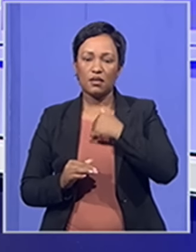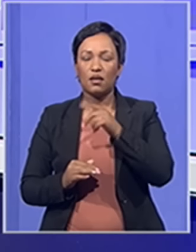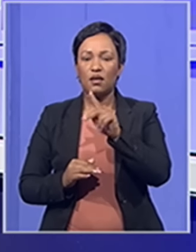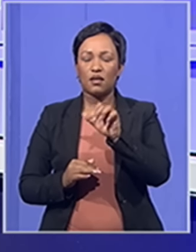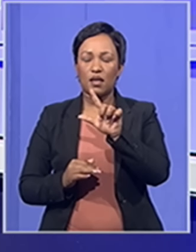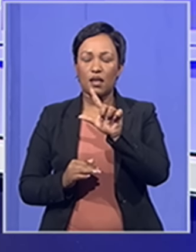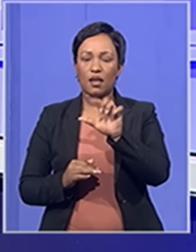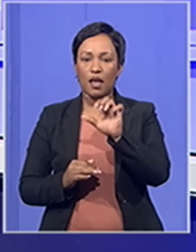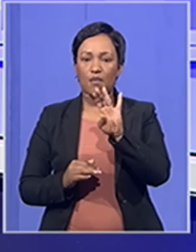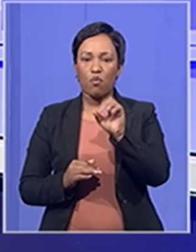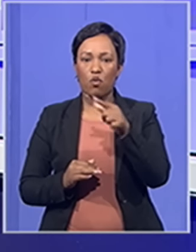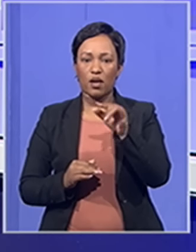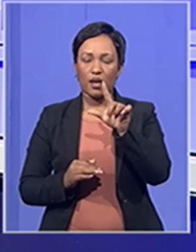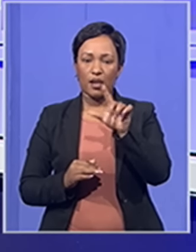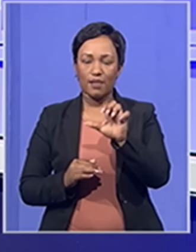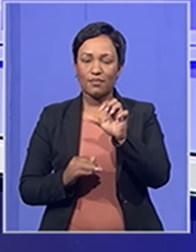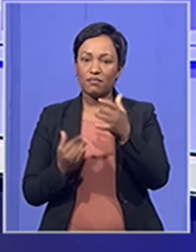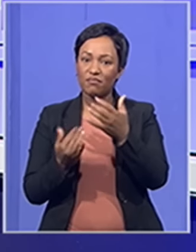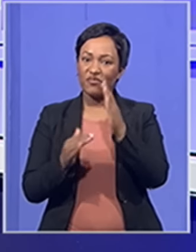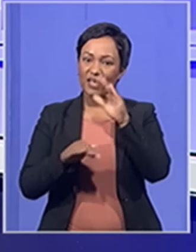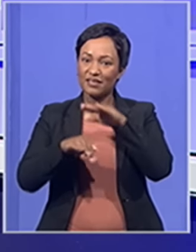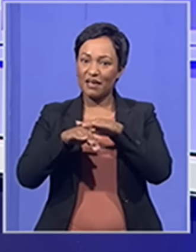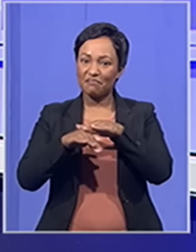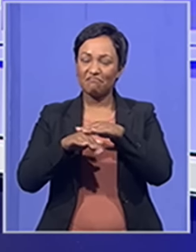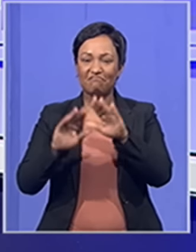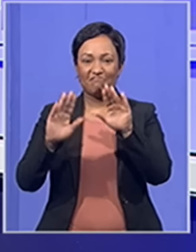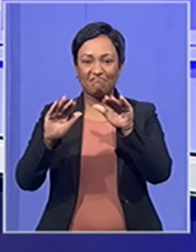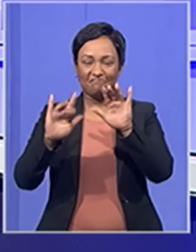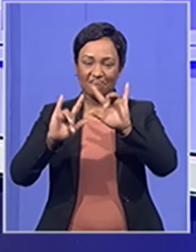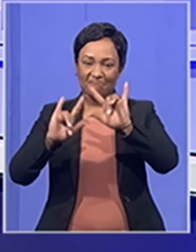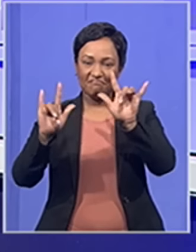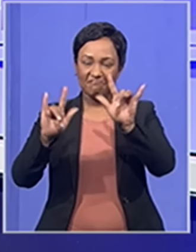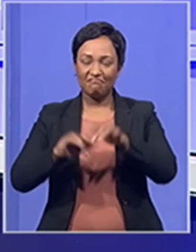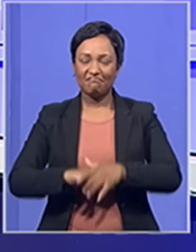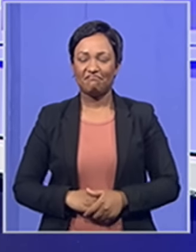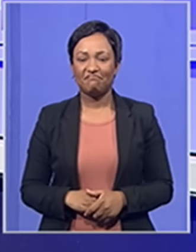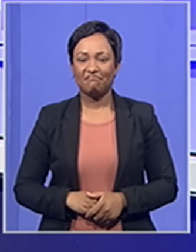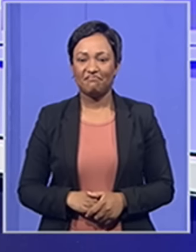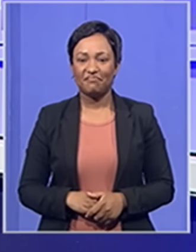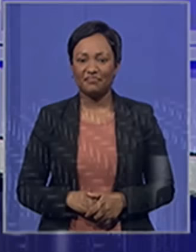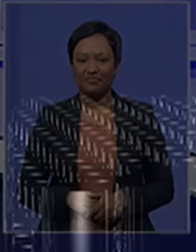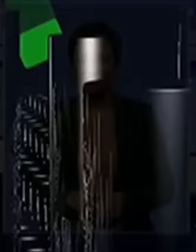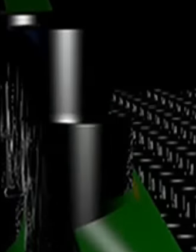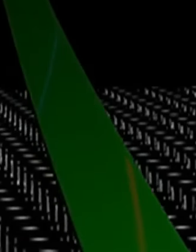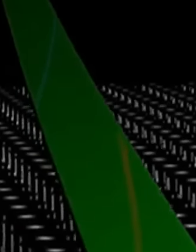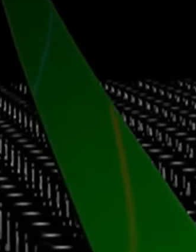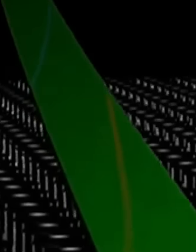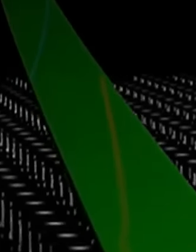kgaje go fitlela gape re kopana mo nakong e tlang. Phiri o rile ga bose gangwe.